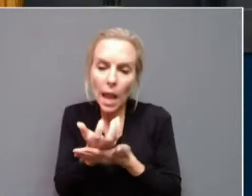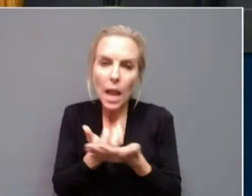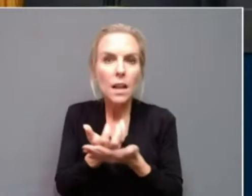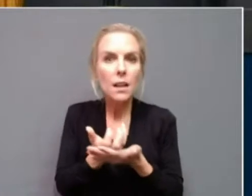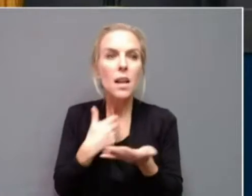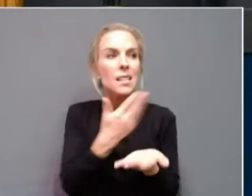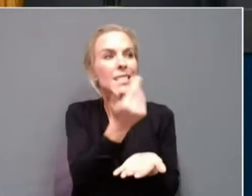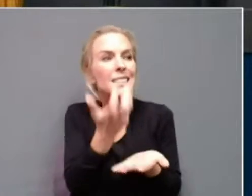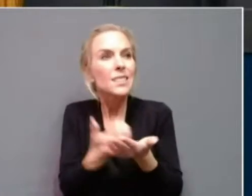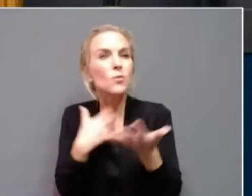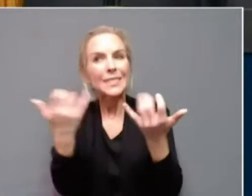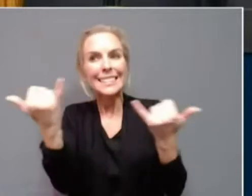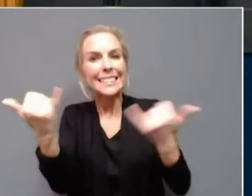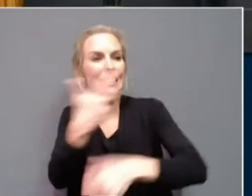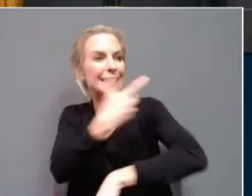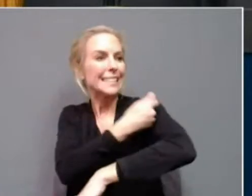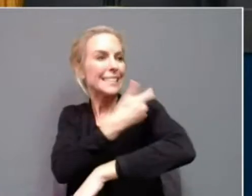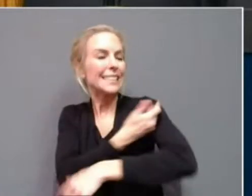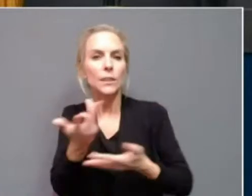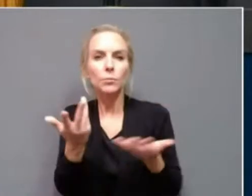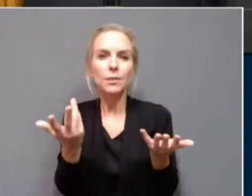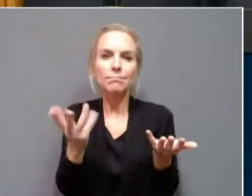vaccinated and hearing it's too late.